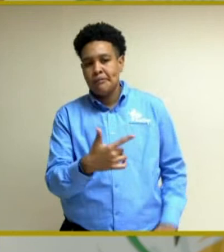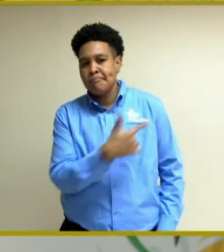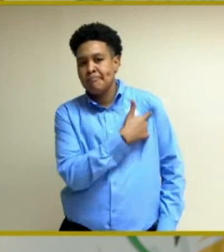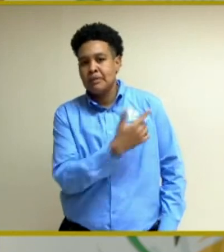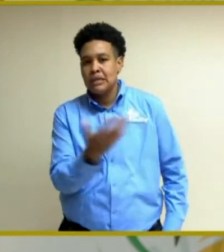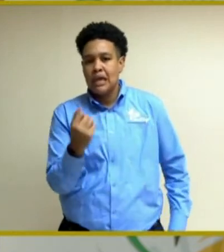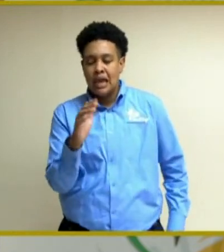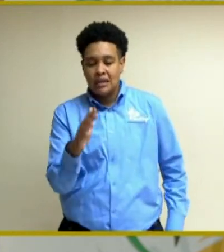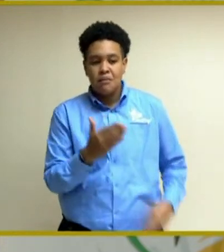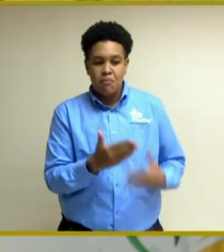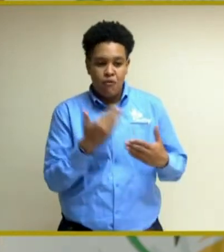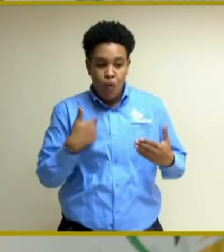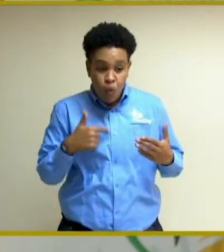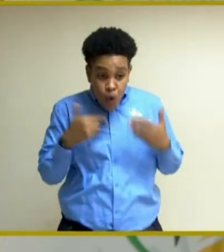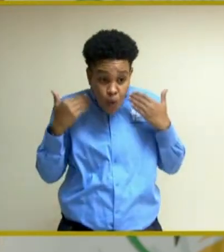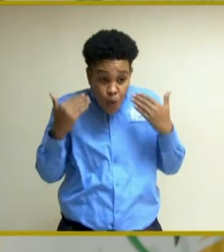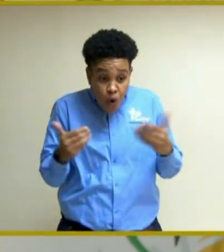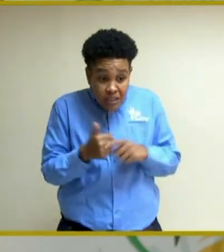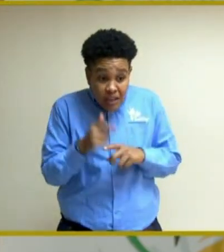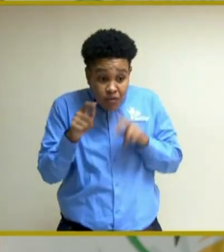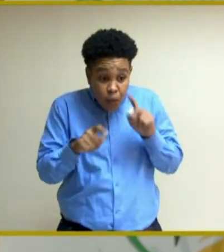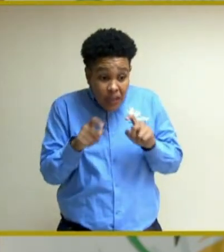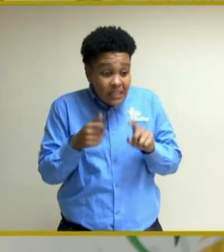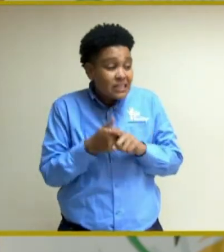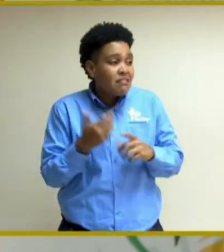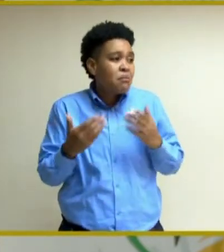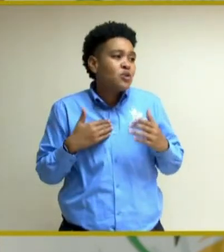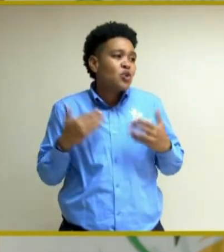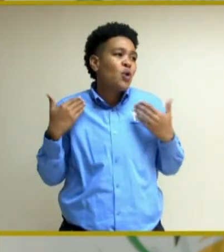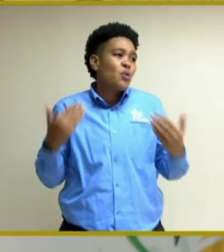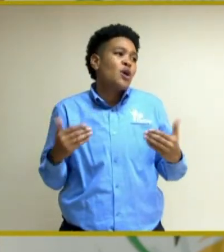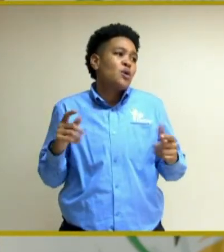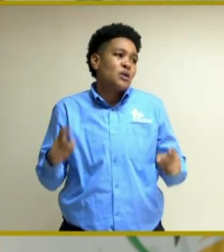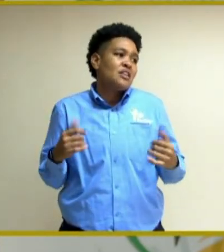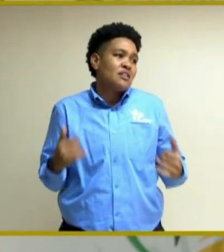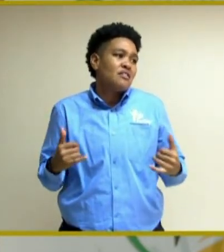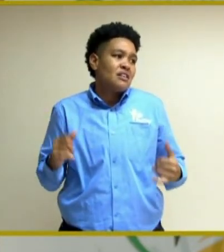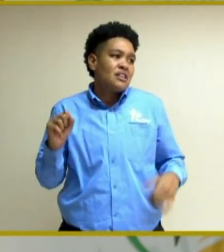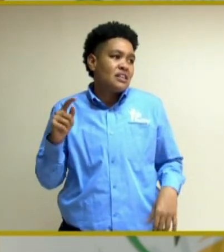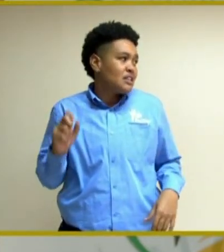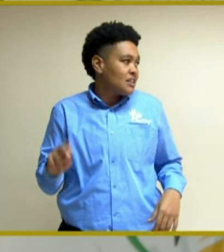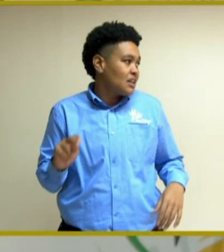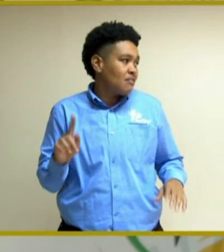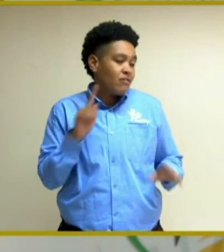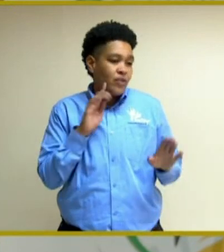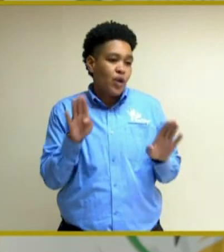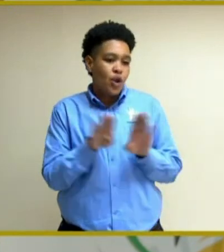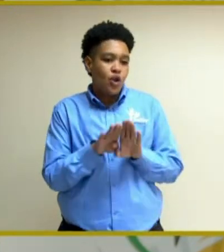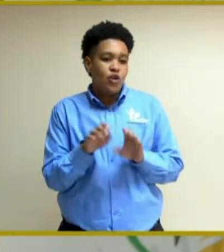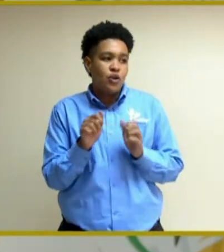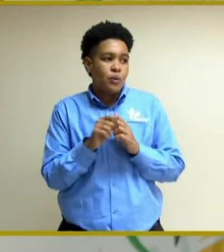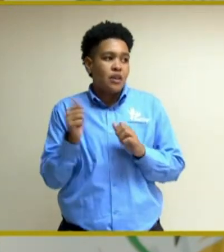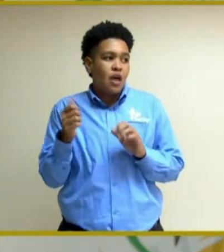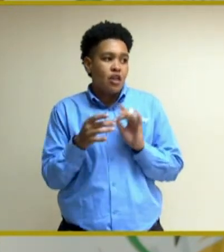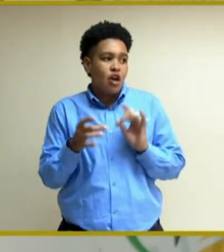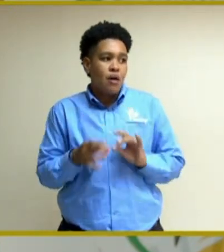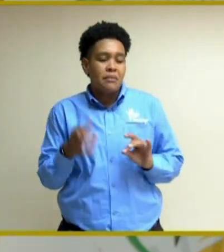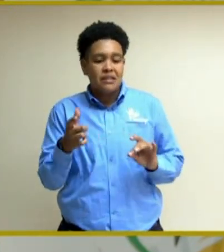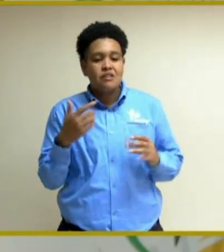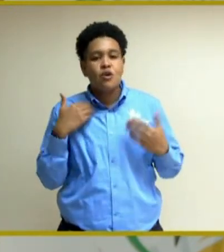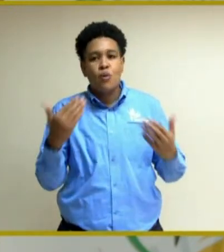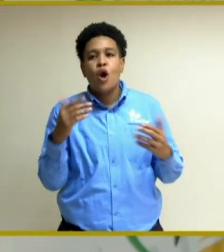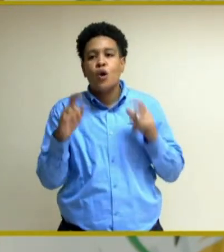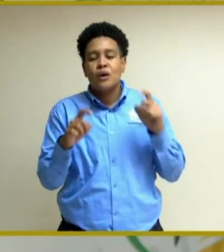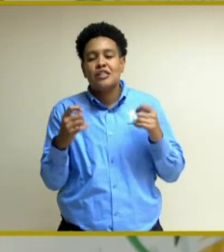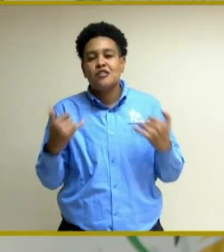vaccines. Before we go to the questions, or maybe I should go to the questions now, Stephen, and then close with the other comments. So we're going to go